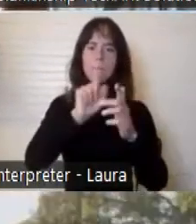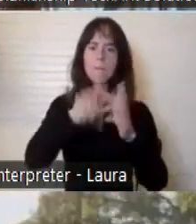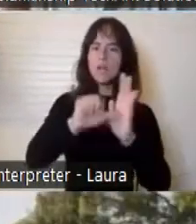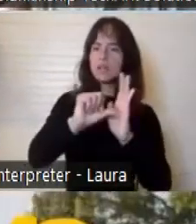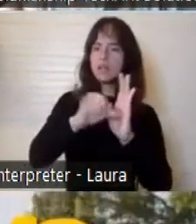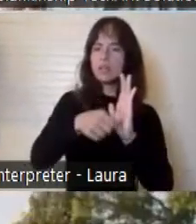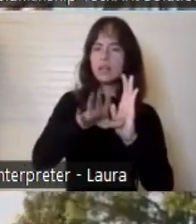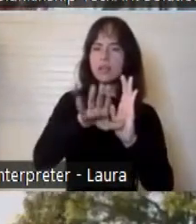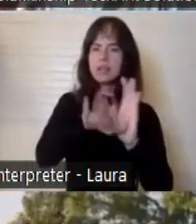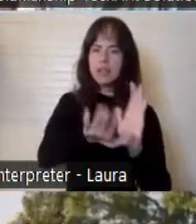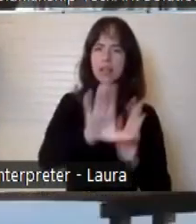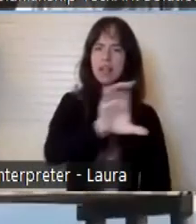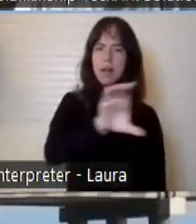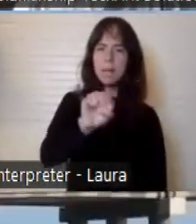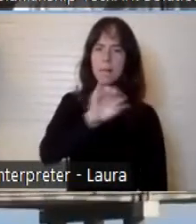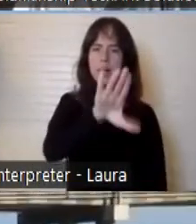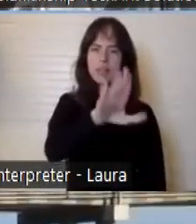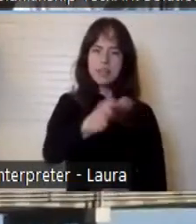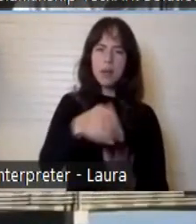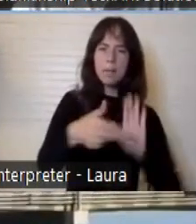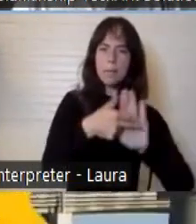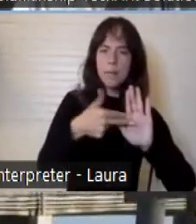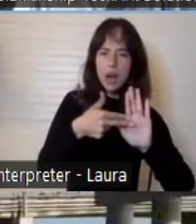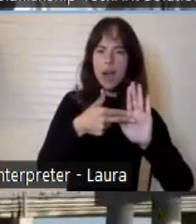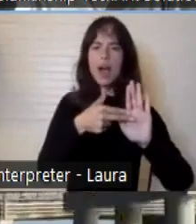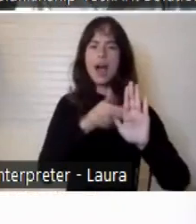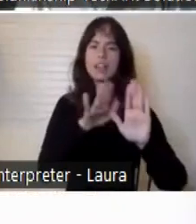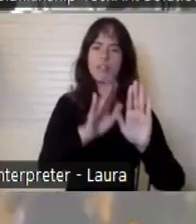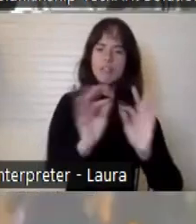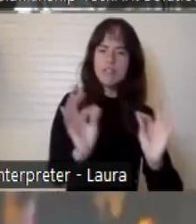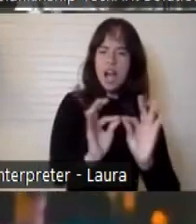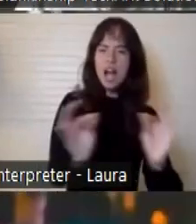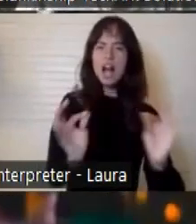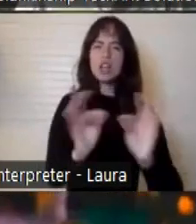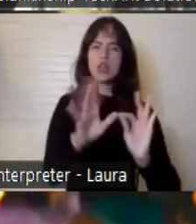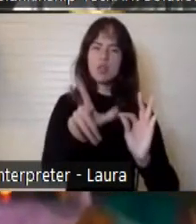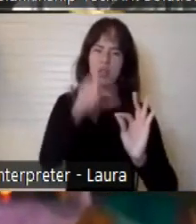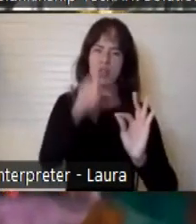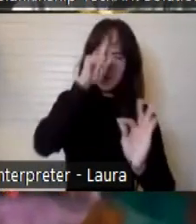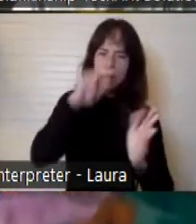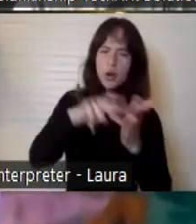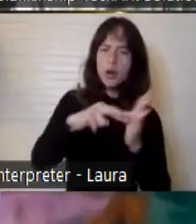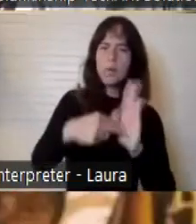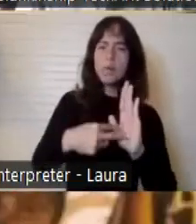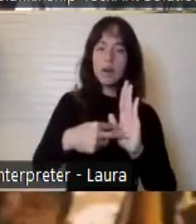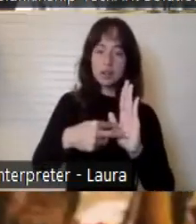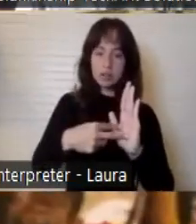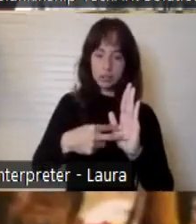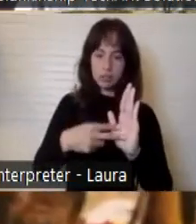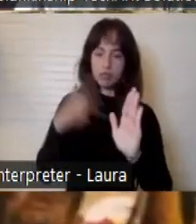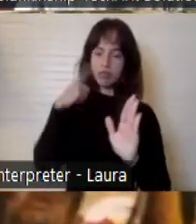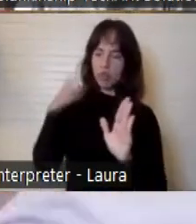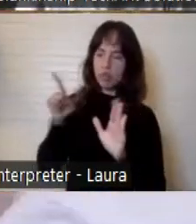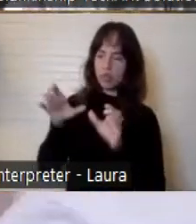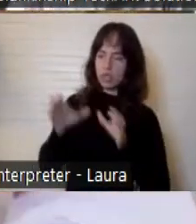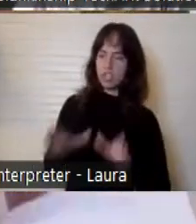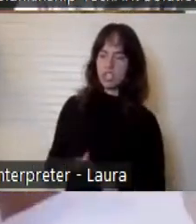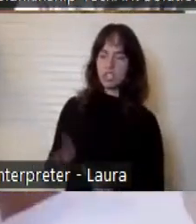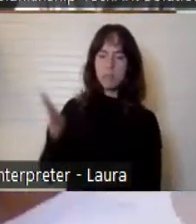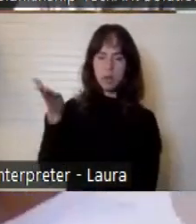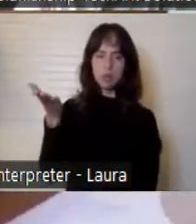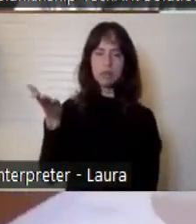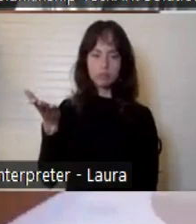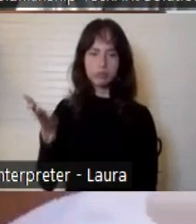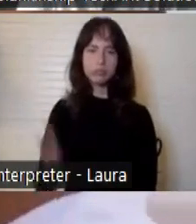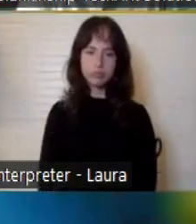they are, what they do, and what value they bring to you as a potential site visitor, a potential customer. It also helps sort